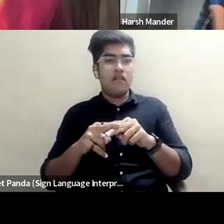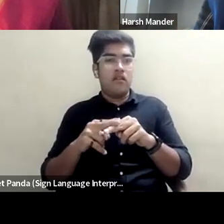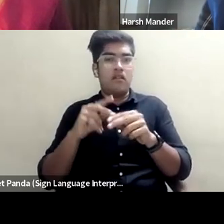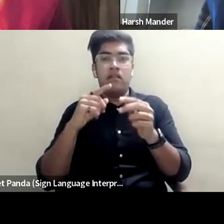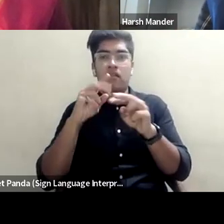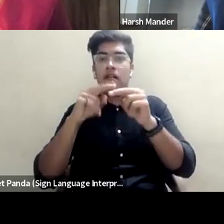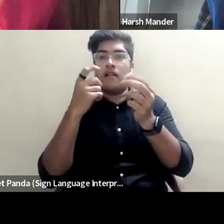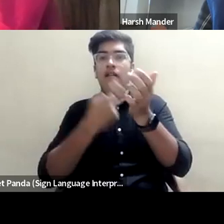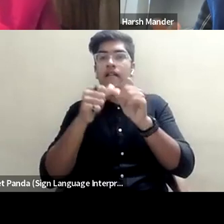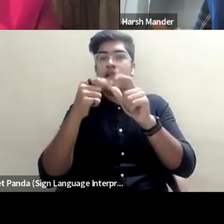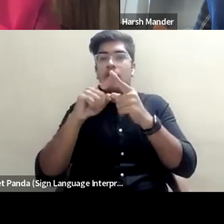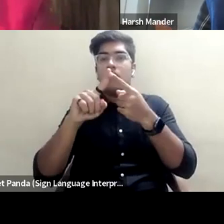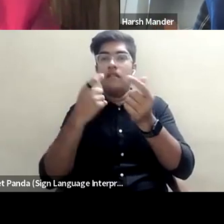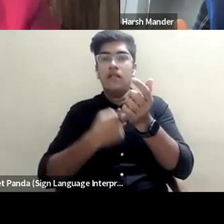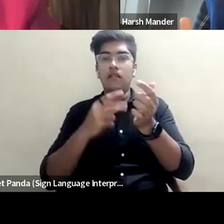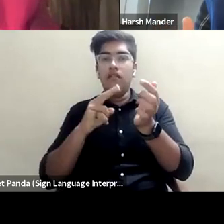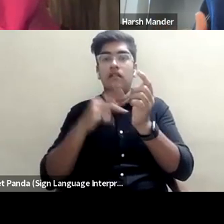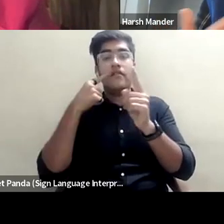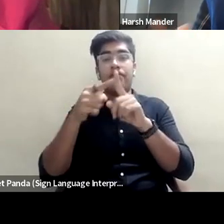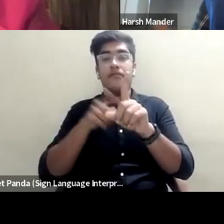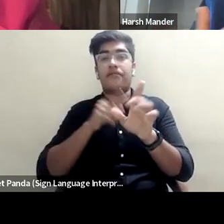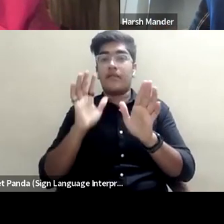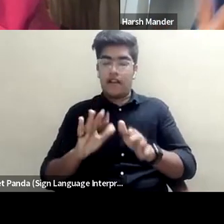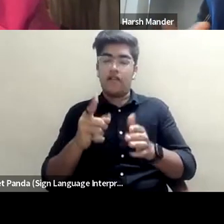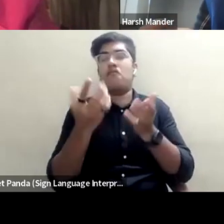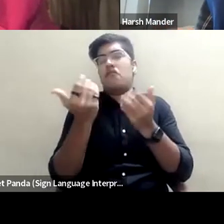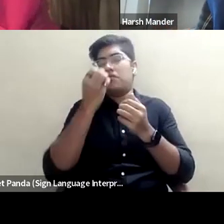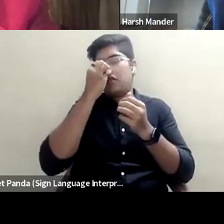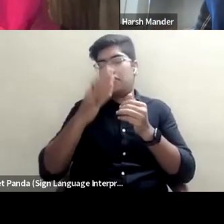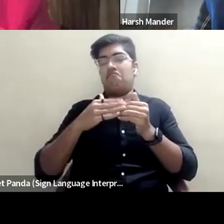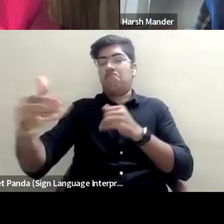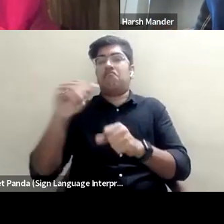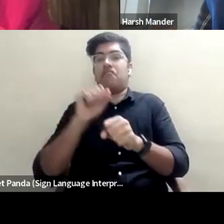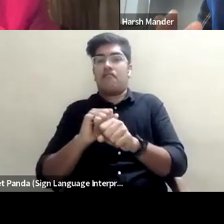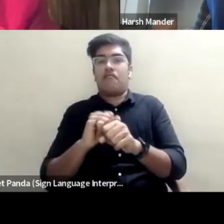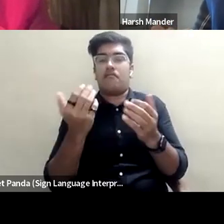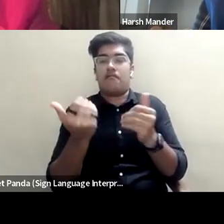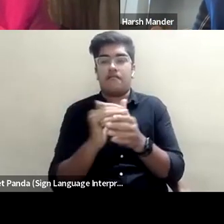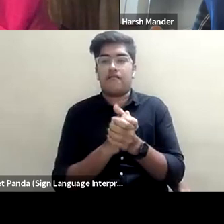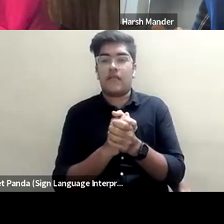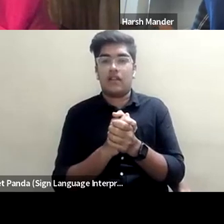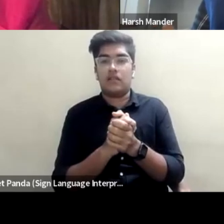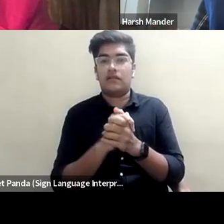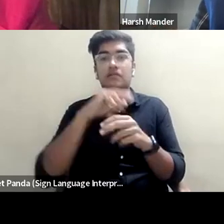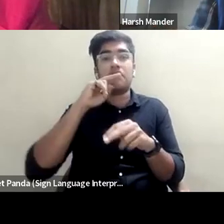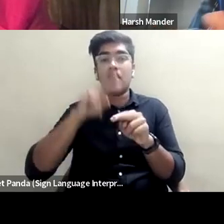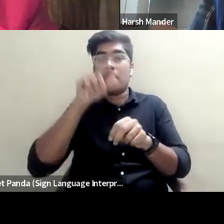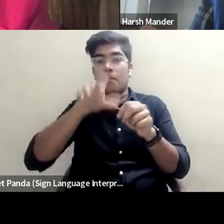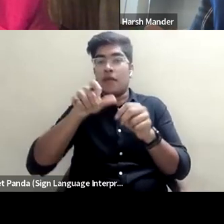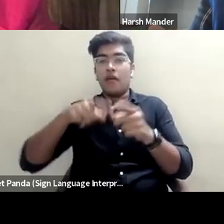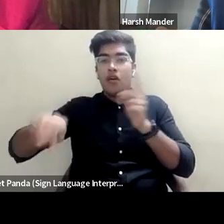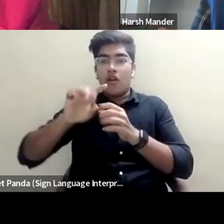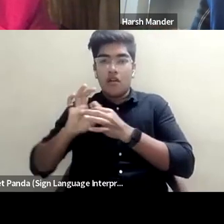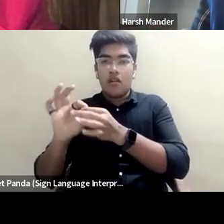natural order of things. Then you don't have, if there's fraternity in society, then you